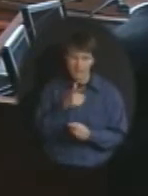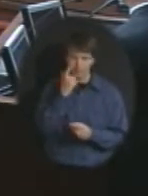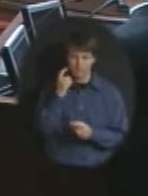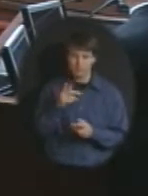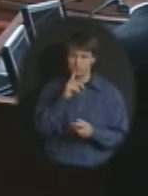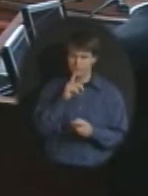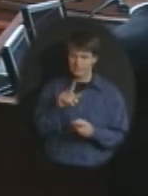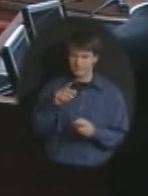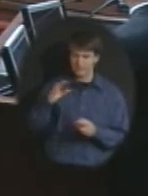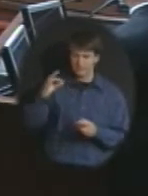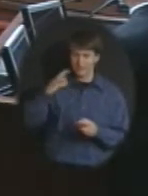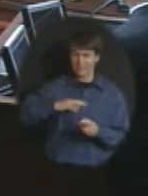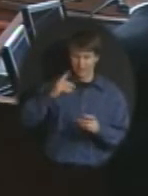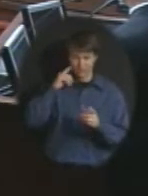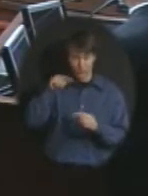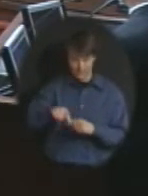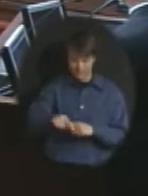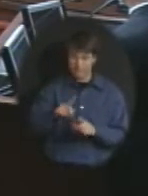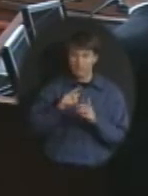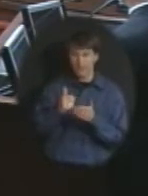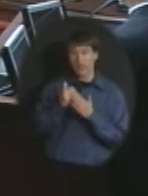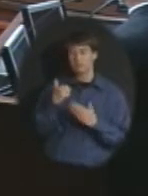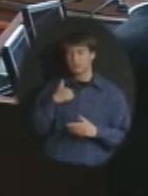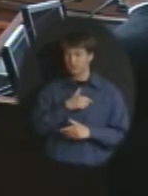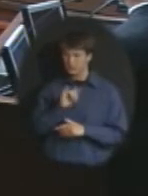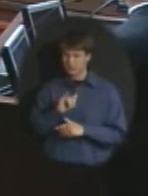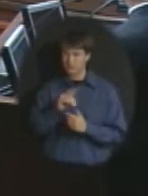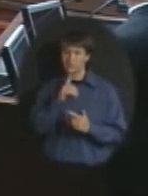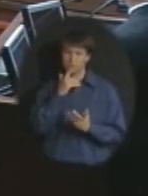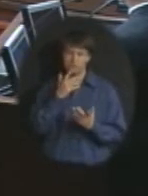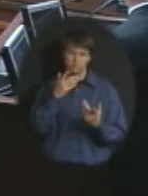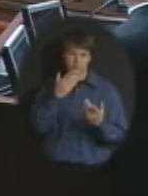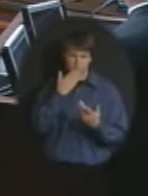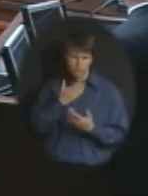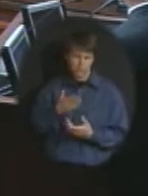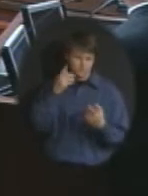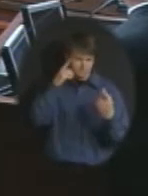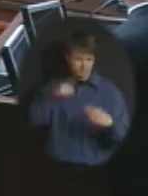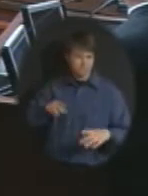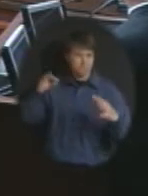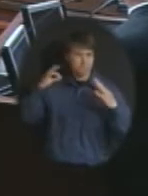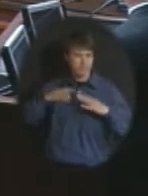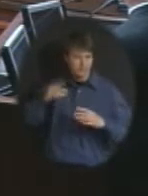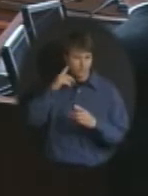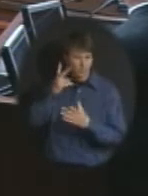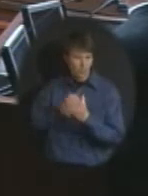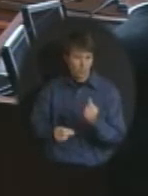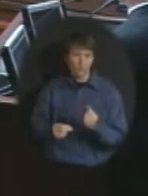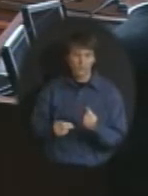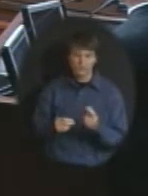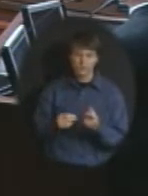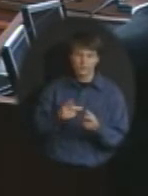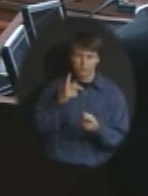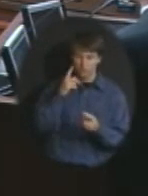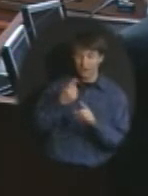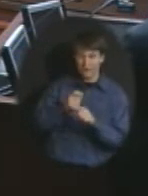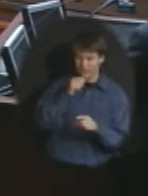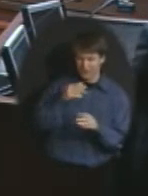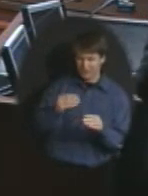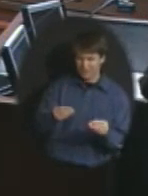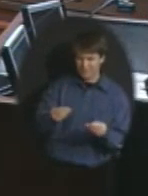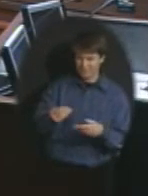to them, but it helps us in the long run, so it makes a big difference. Because at the end of the day, they would pass that cost on to us. Correct. Yeah.